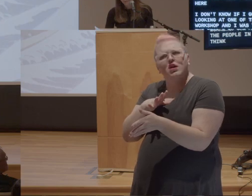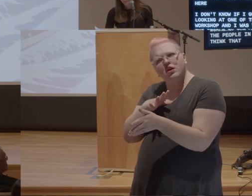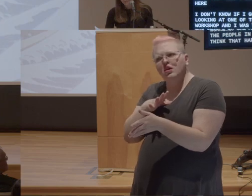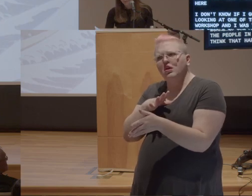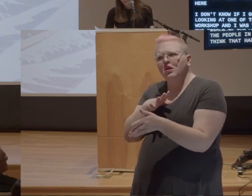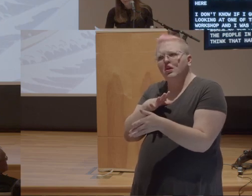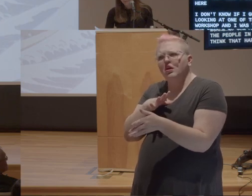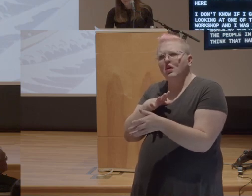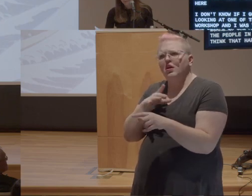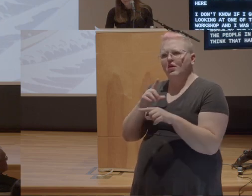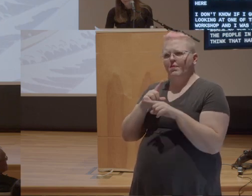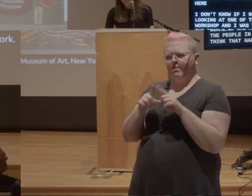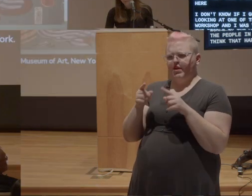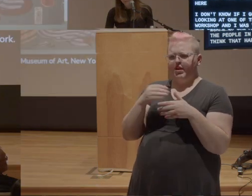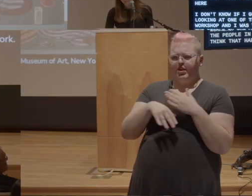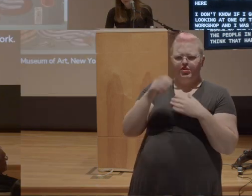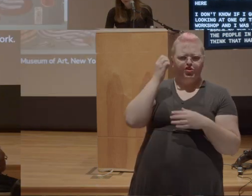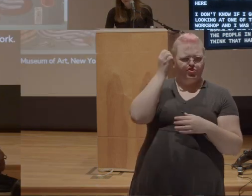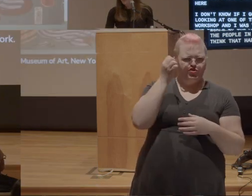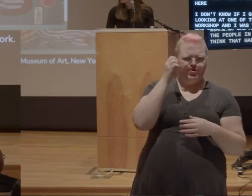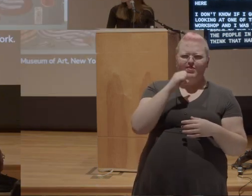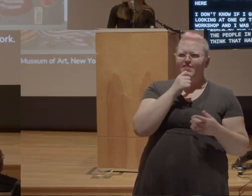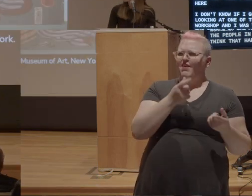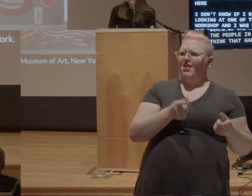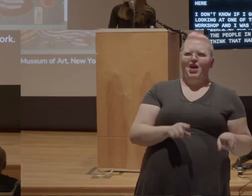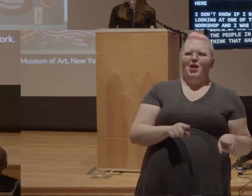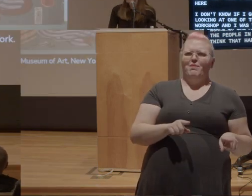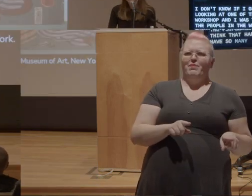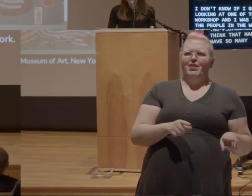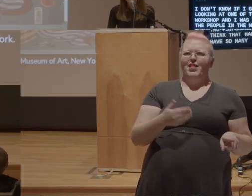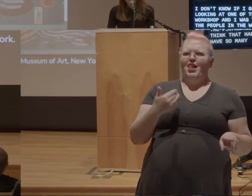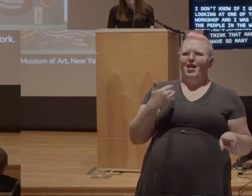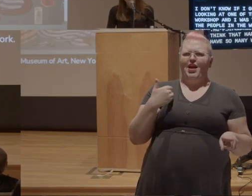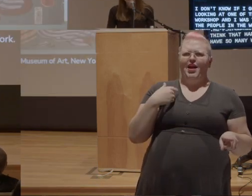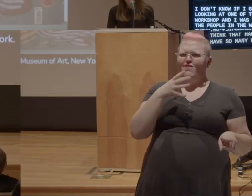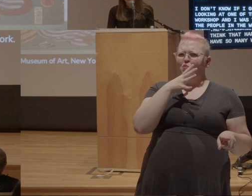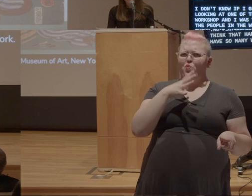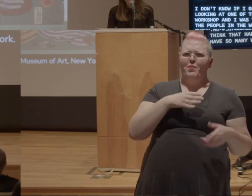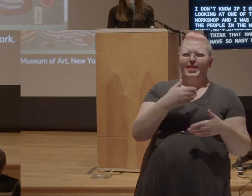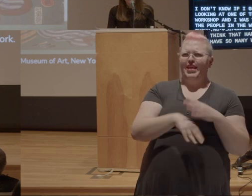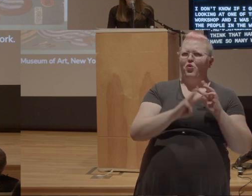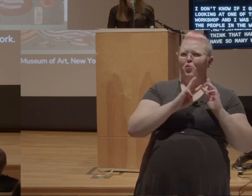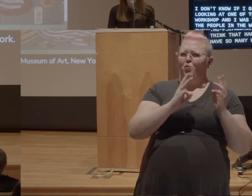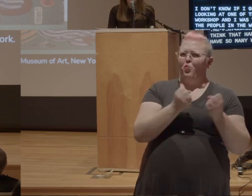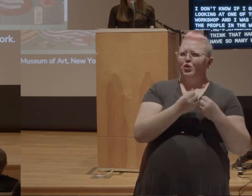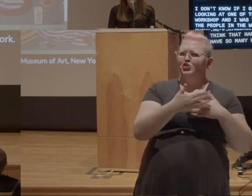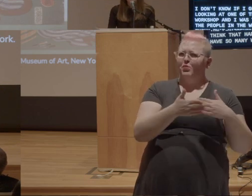happened in Europe, where they would have so many women in the workshop.